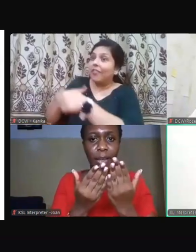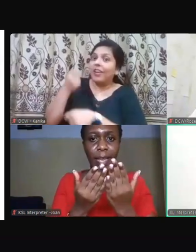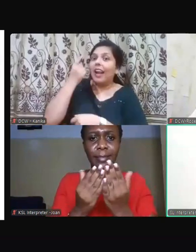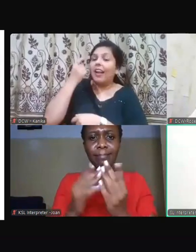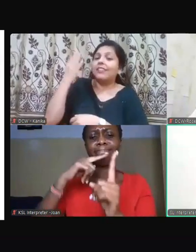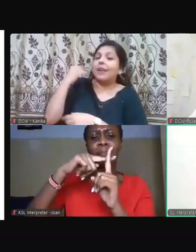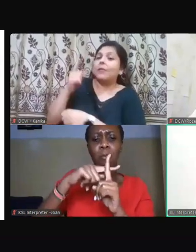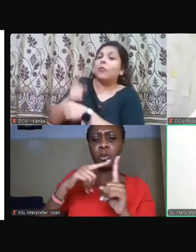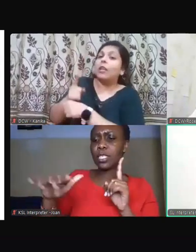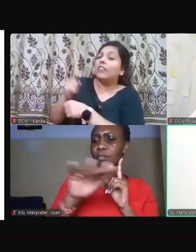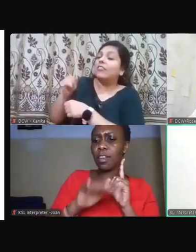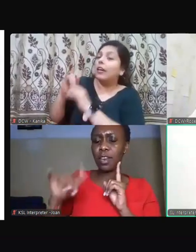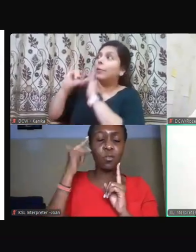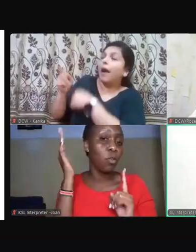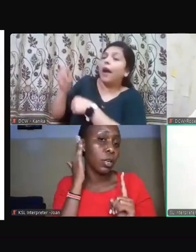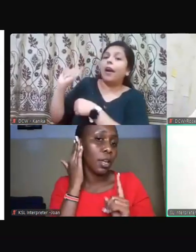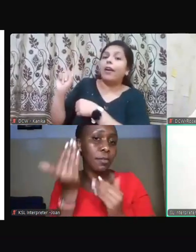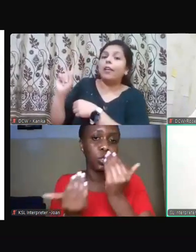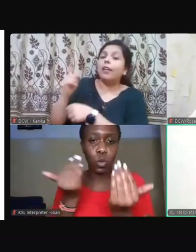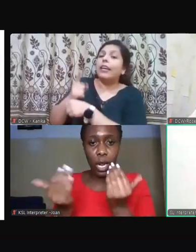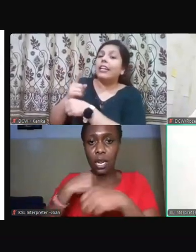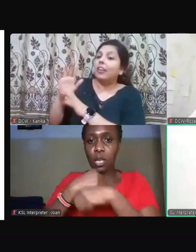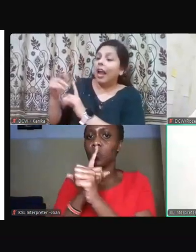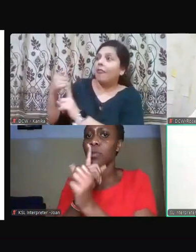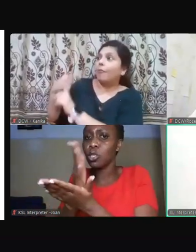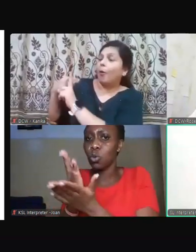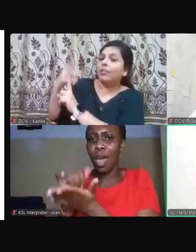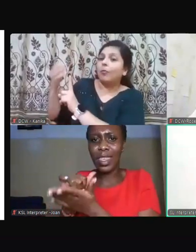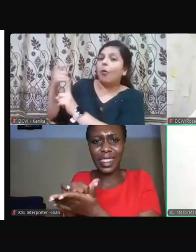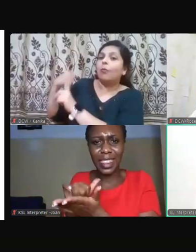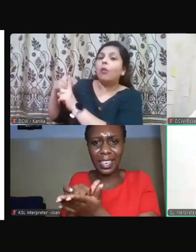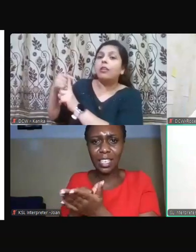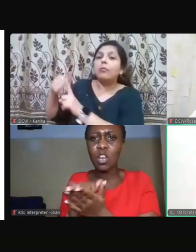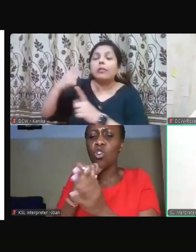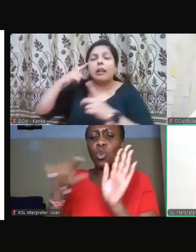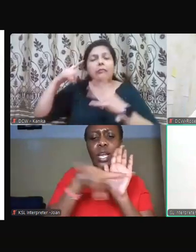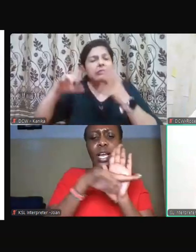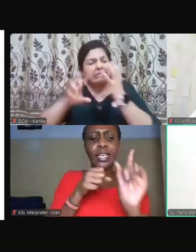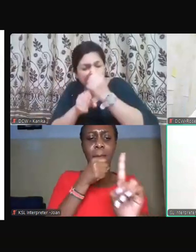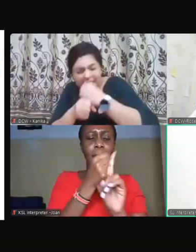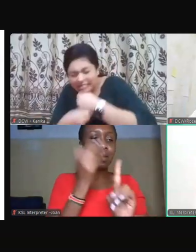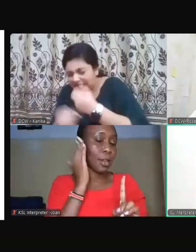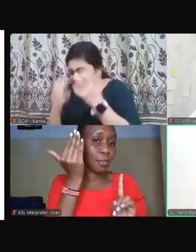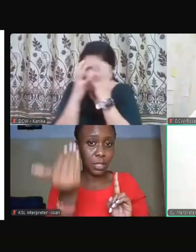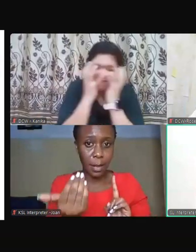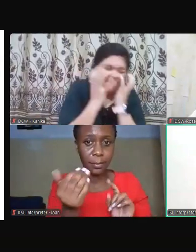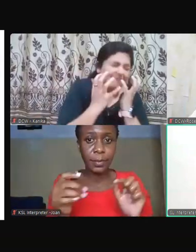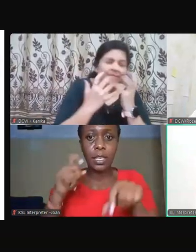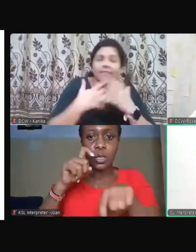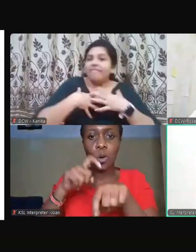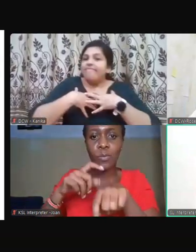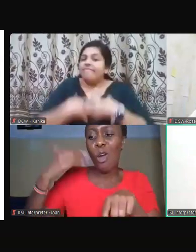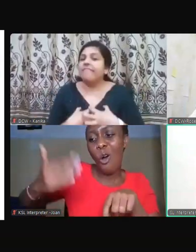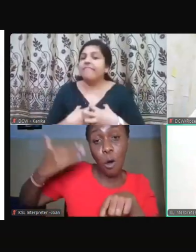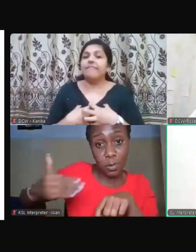deaf children and ensure that we do not negatively impact the deaf child. Very often, the